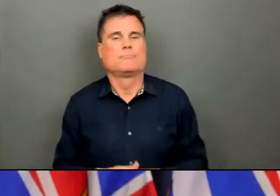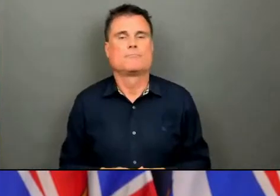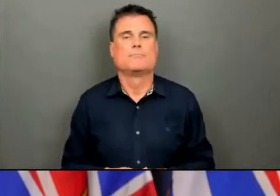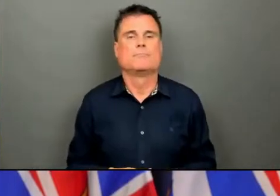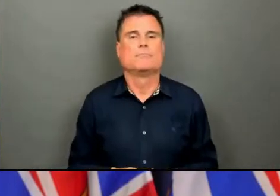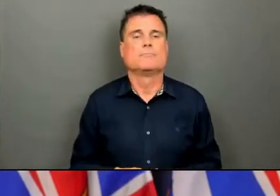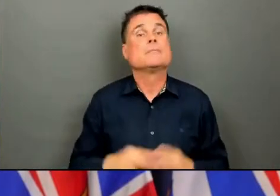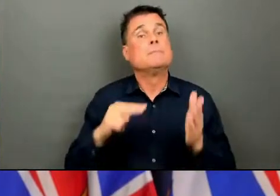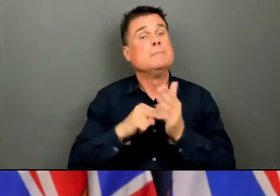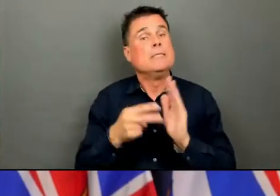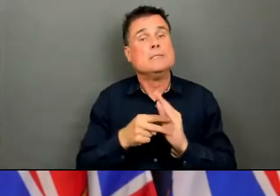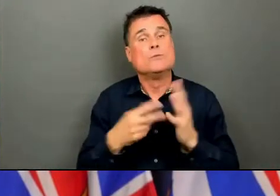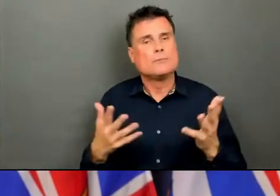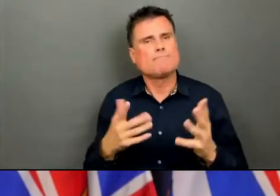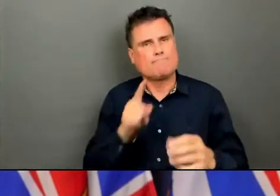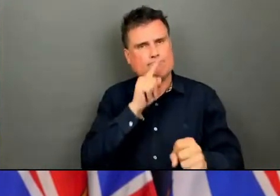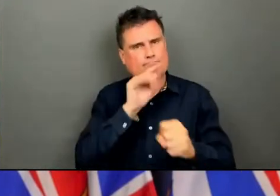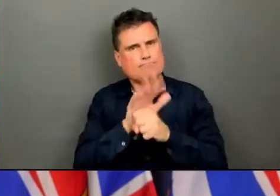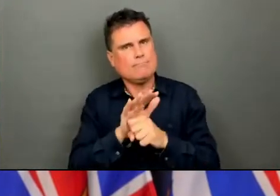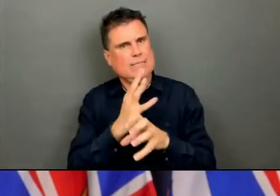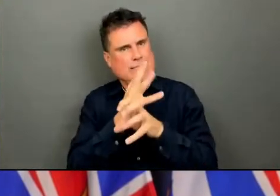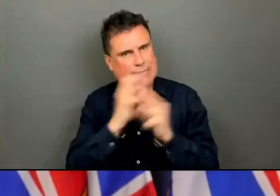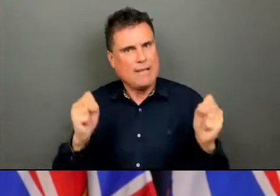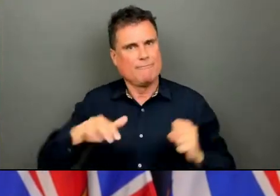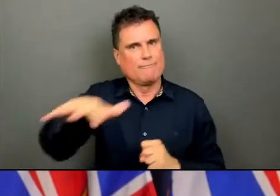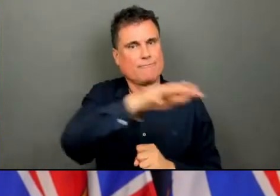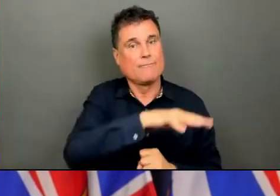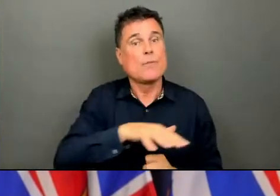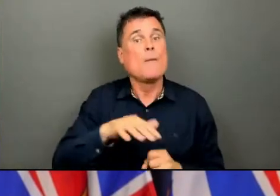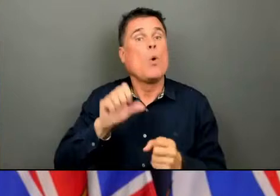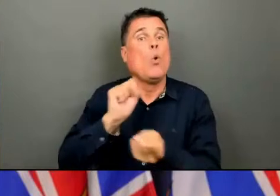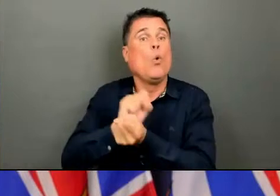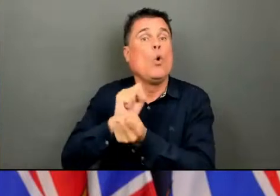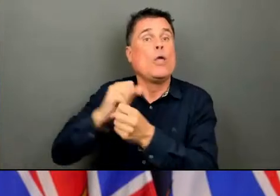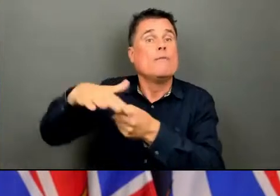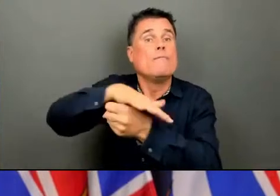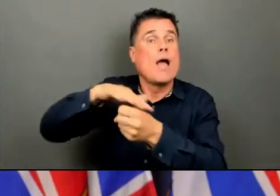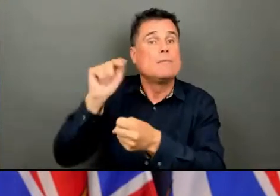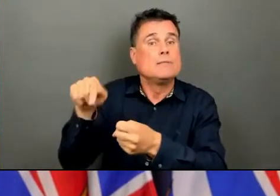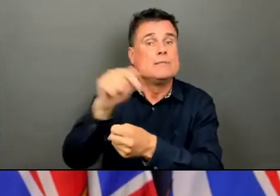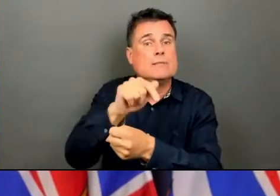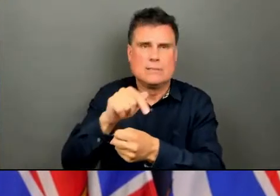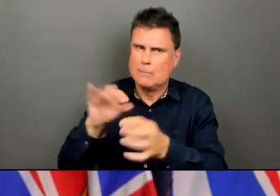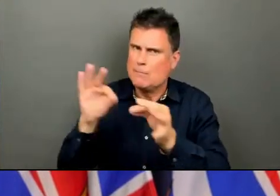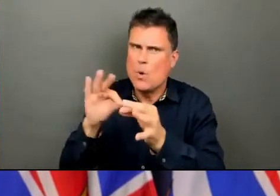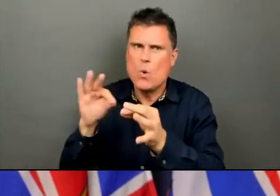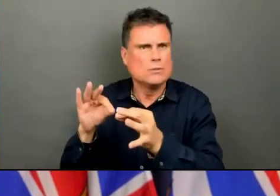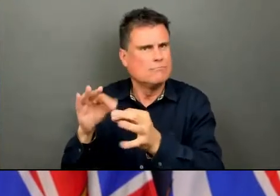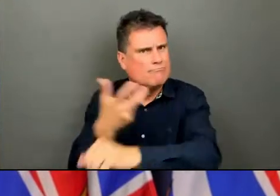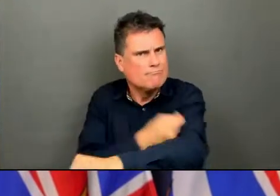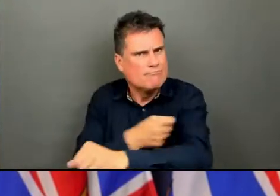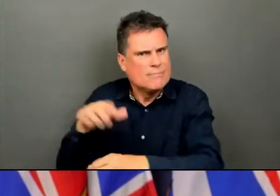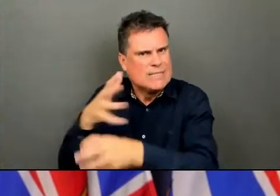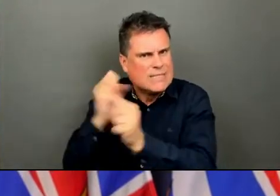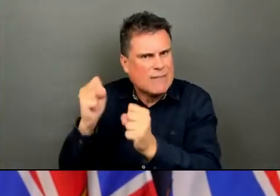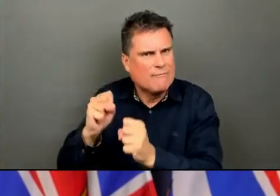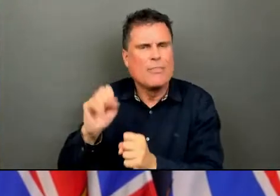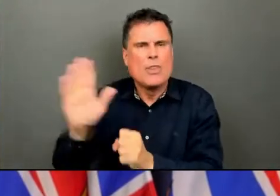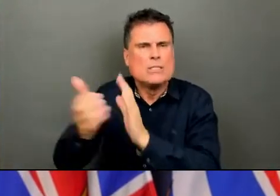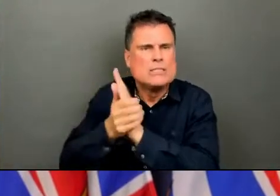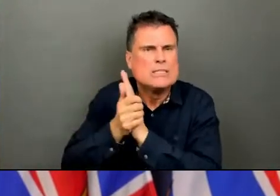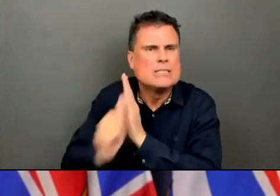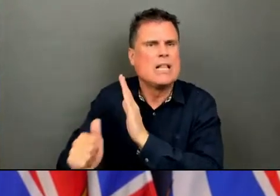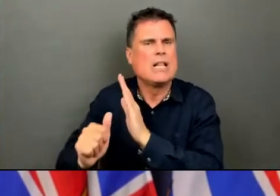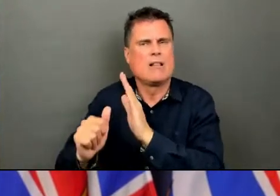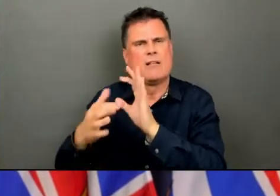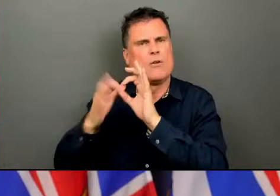safety, including in workplaces and especially in workplaces, and protect our immunity by using our COVID skills, by following the guidance